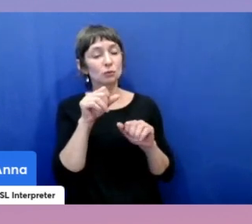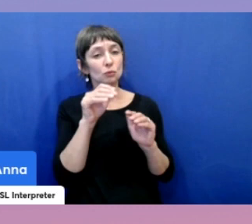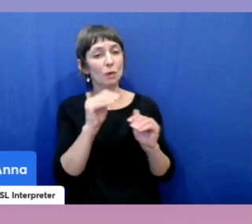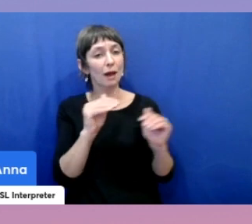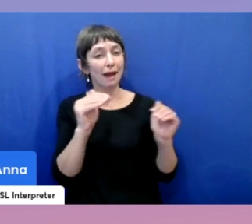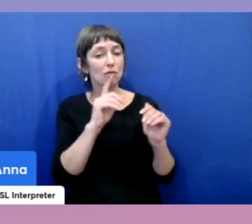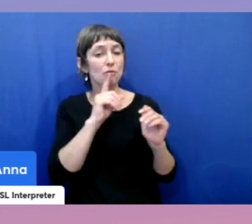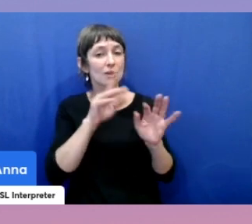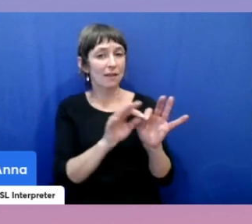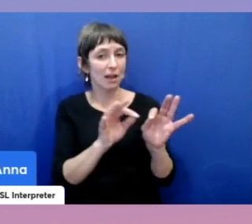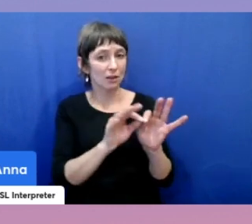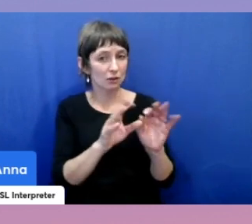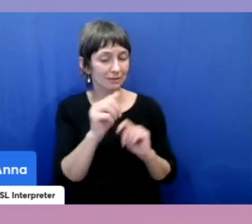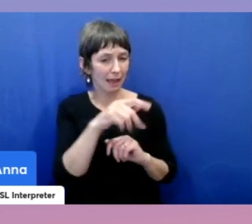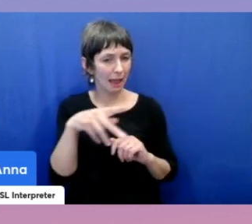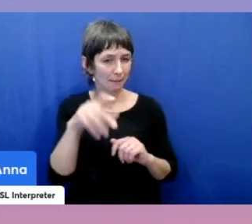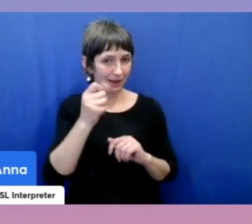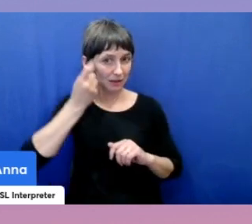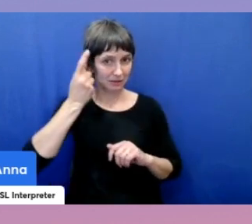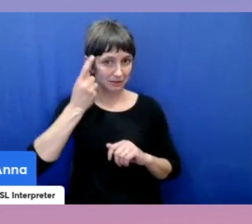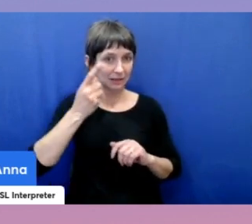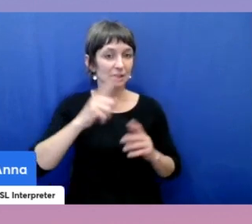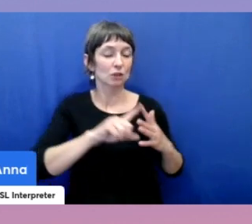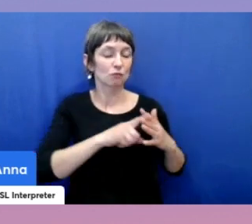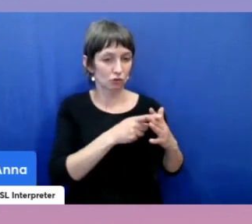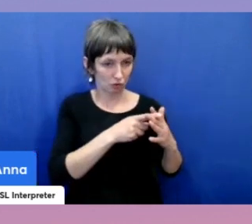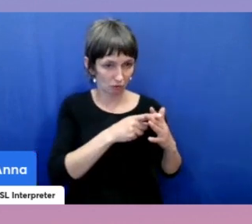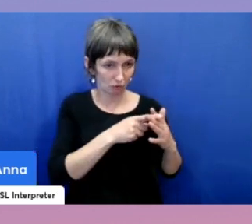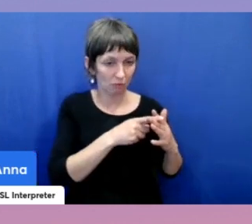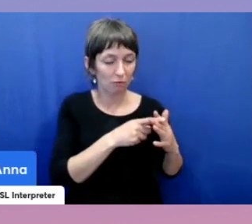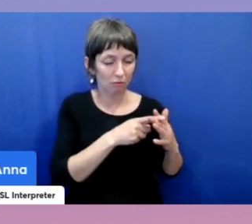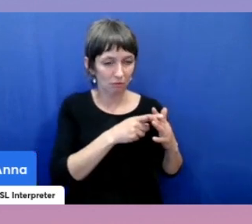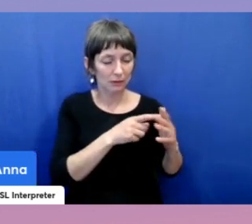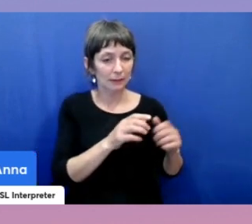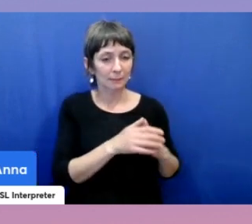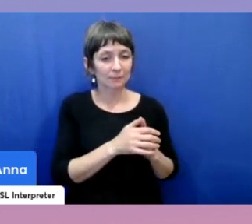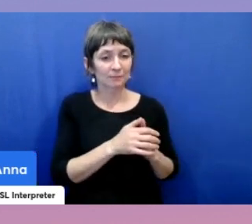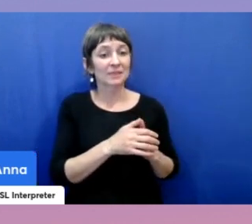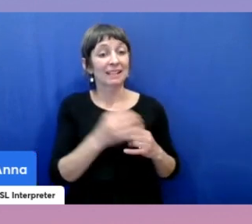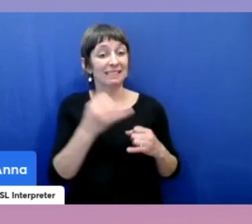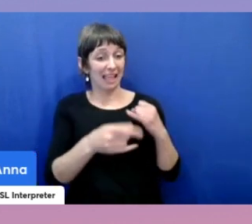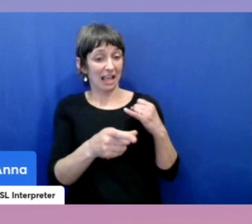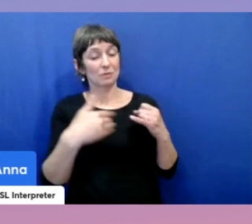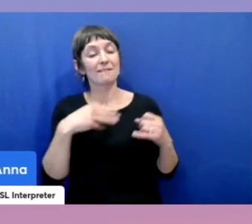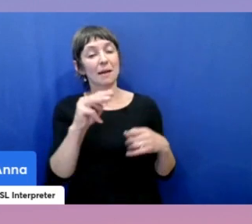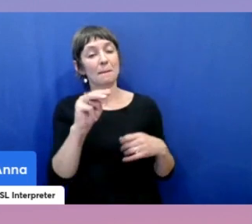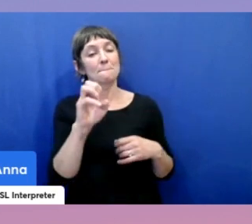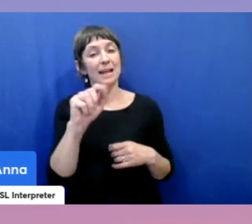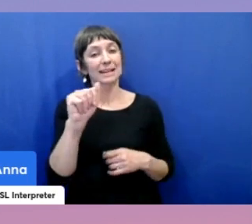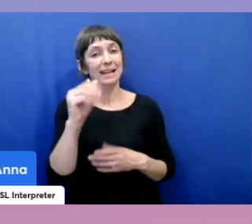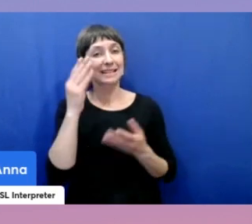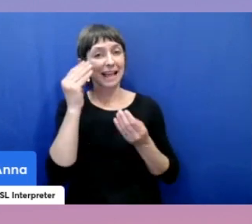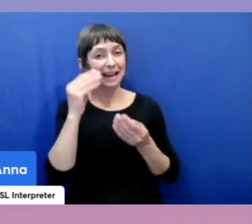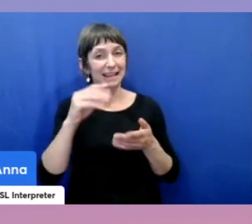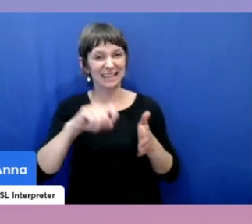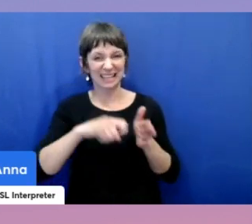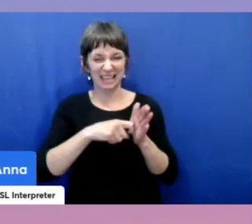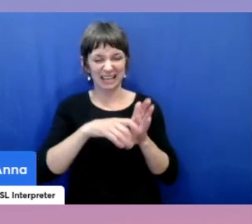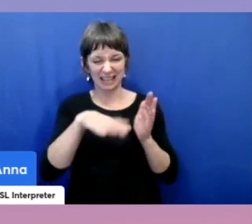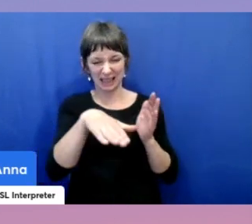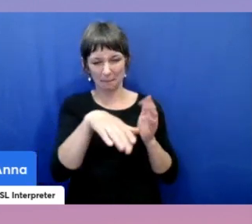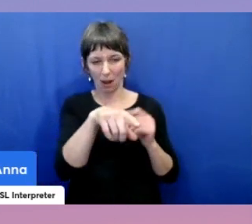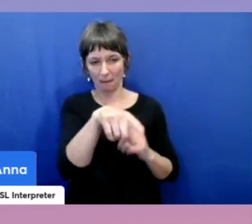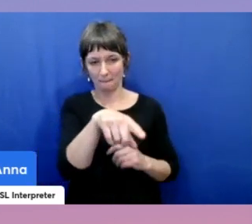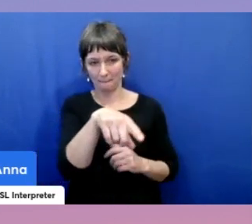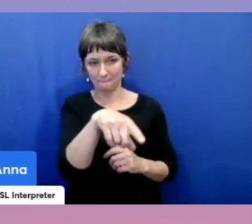can understand the original value. And last, we have this metadata key in the very bottom.